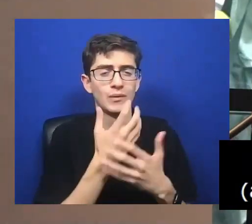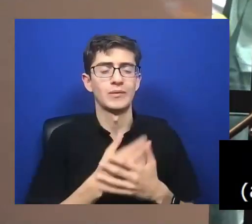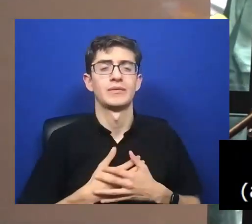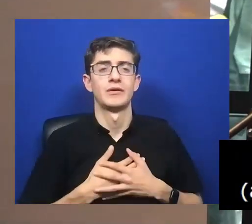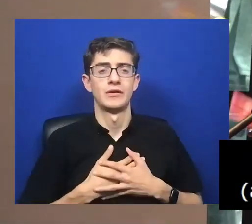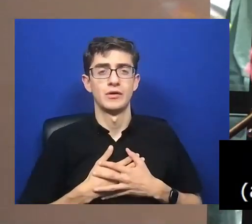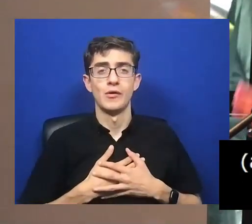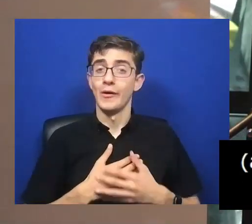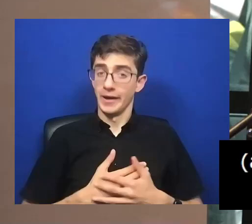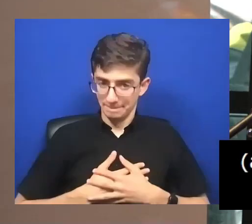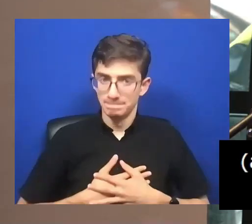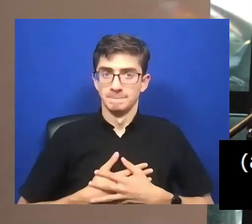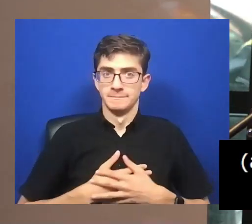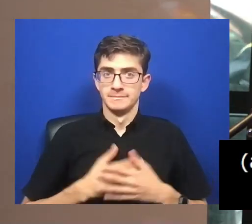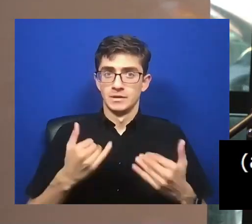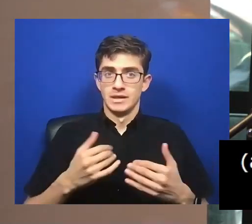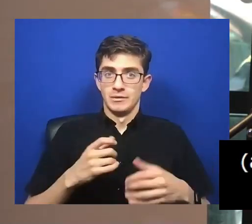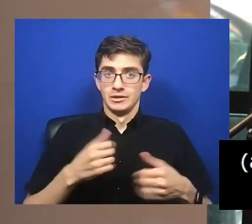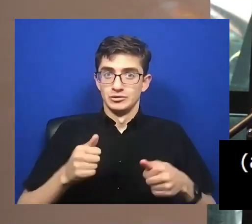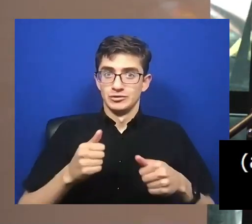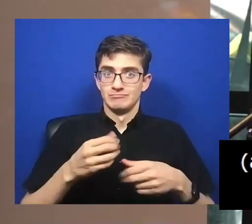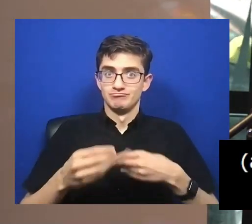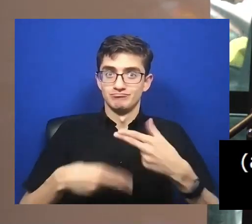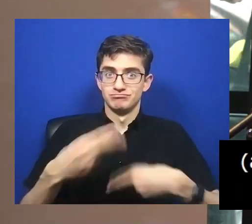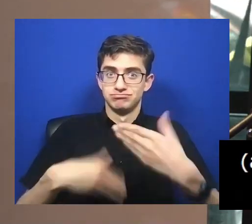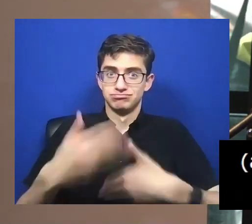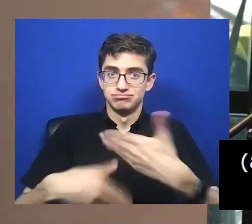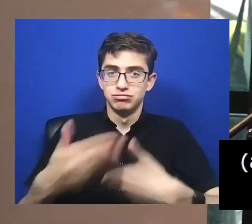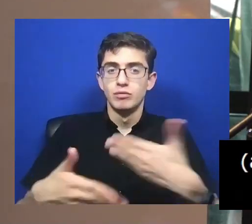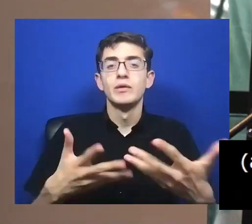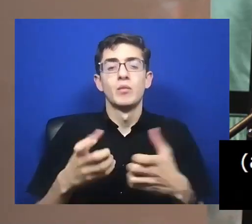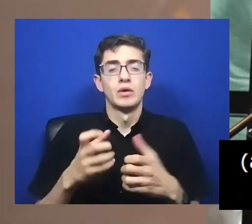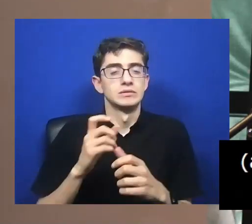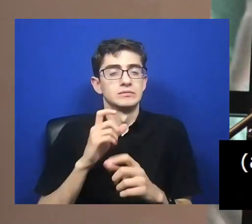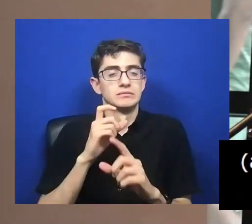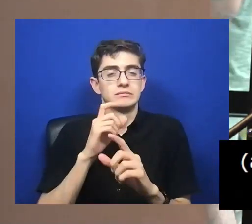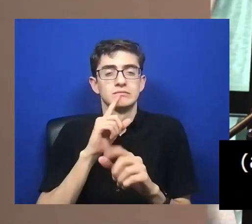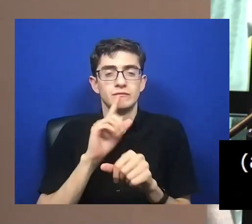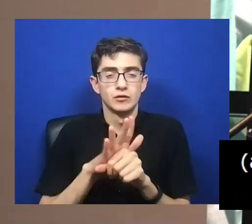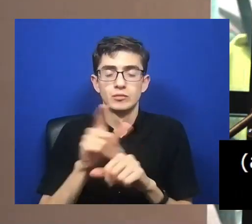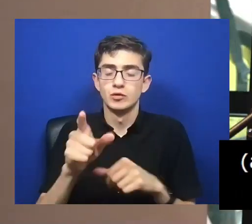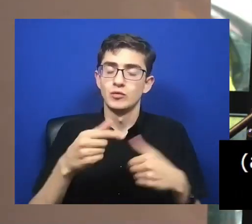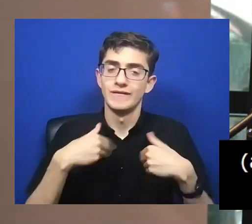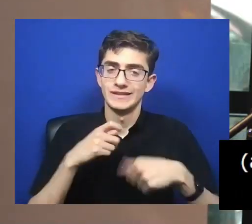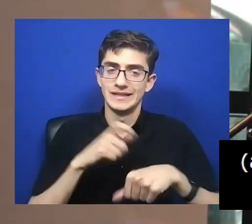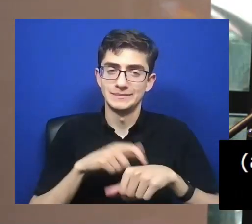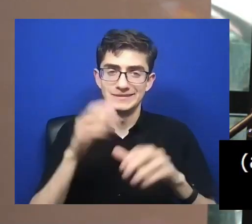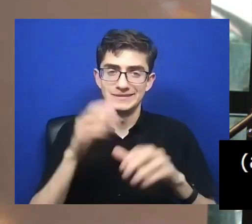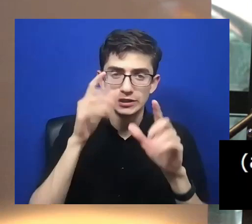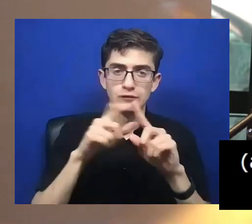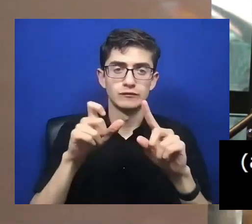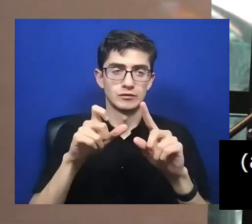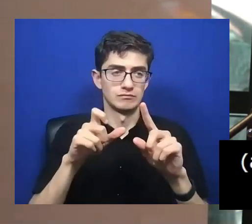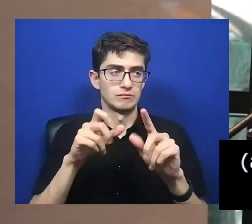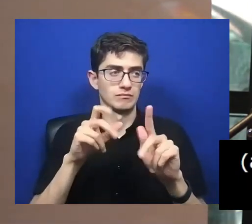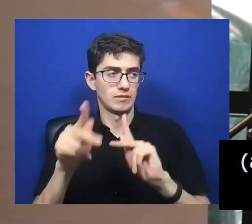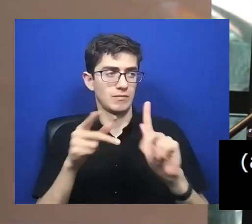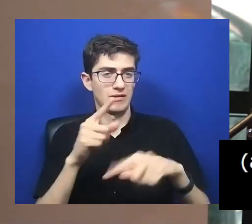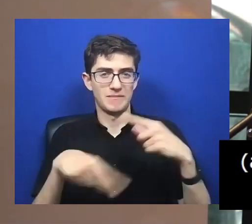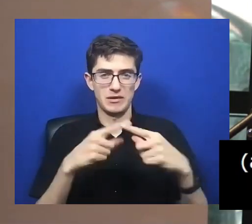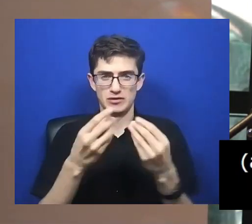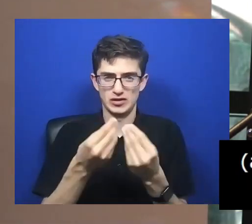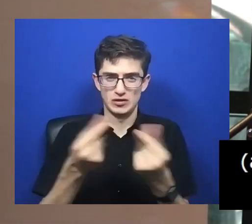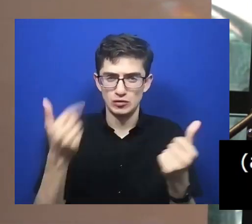We're about to move this really quickly because we wanna make sure that you get to hear from folks about what solutions can look like. My name is